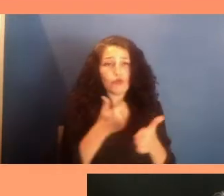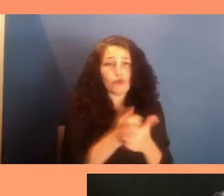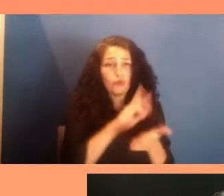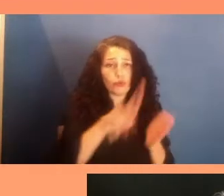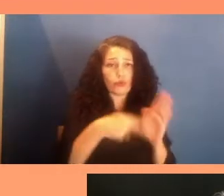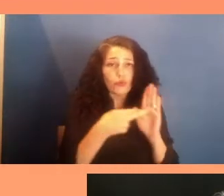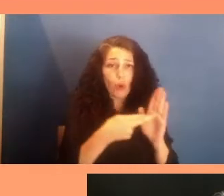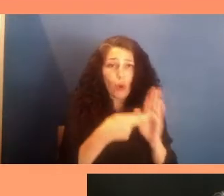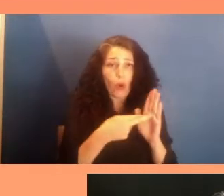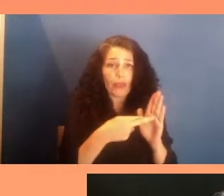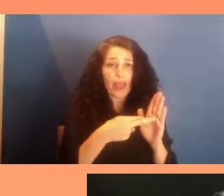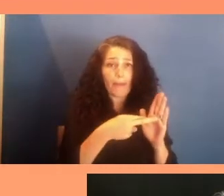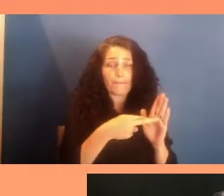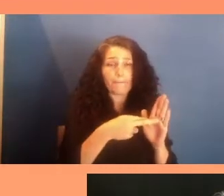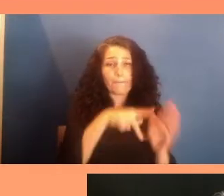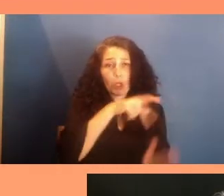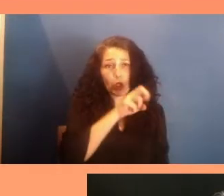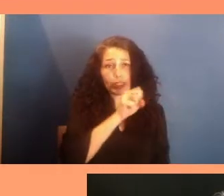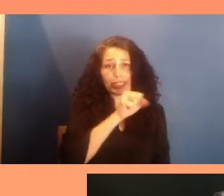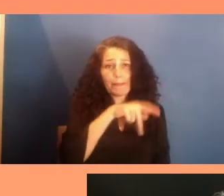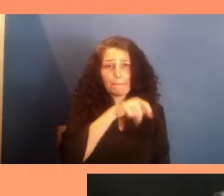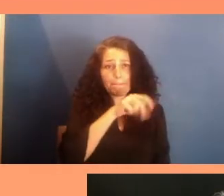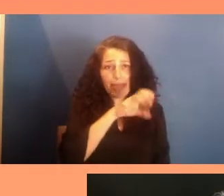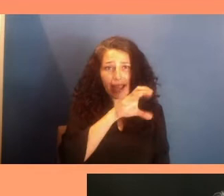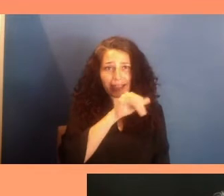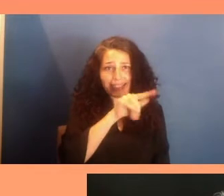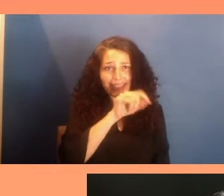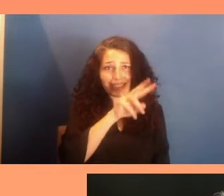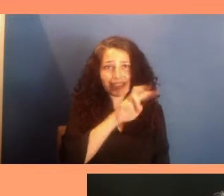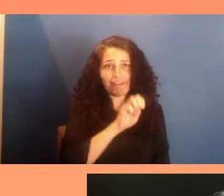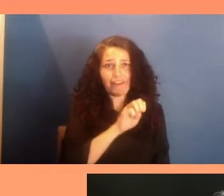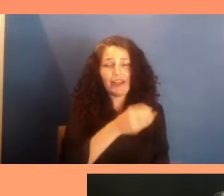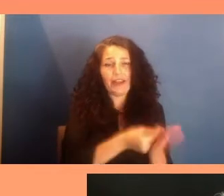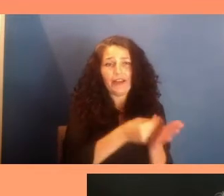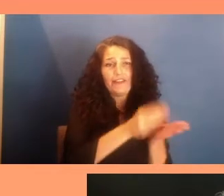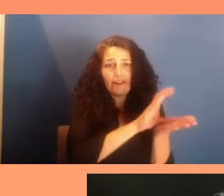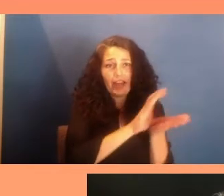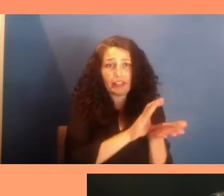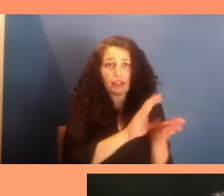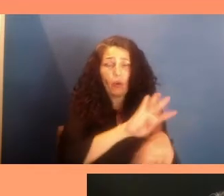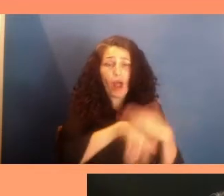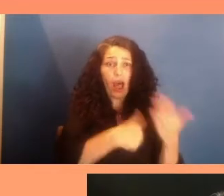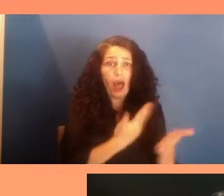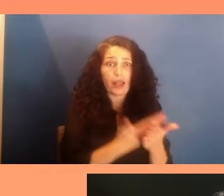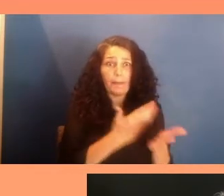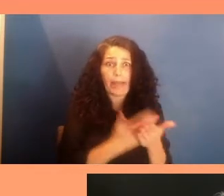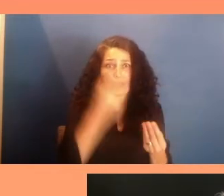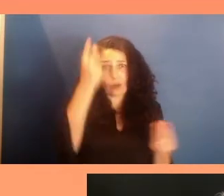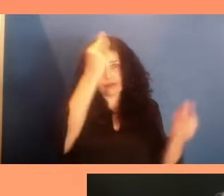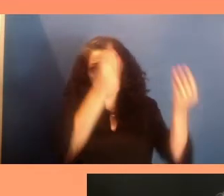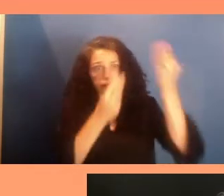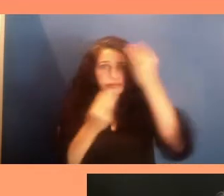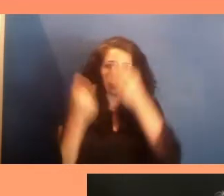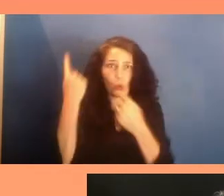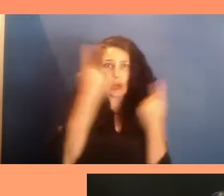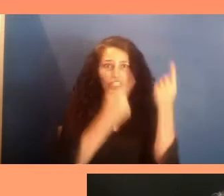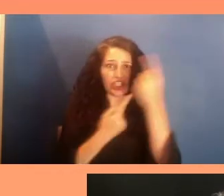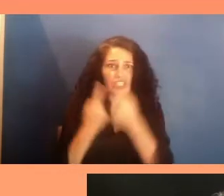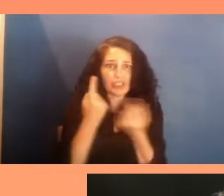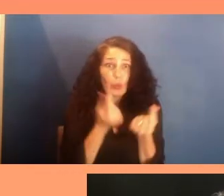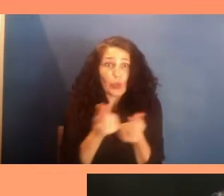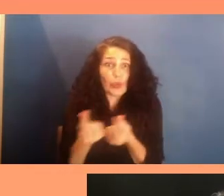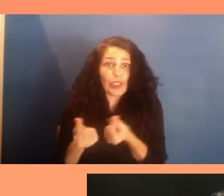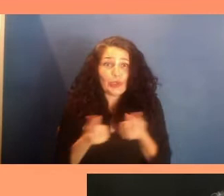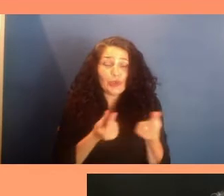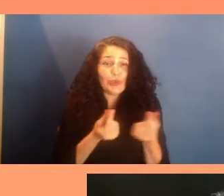Perspective Fund. And my head was spinning about all of the questions in my mind around what I could do with this